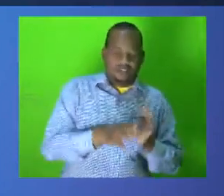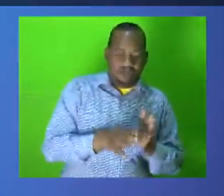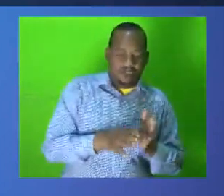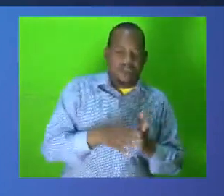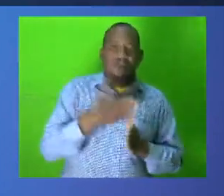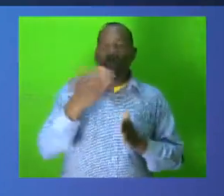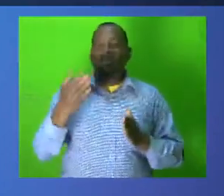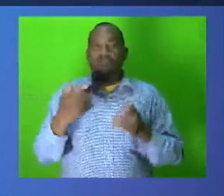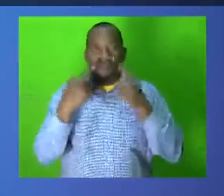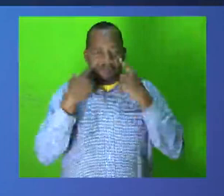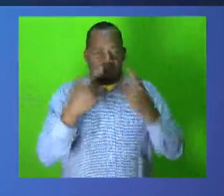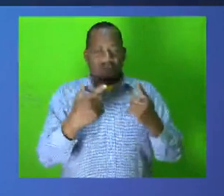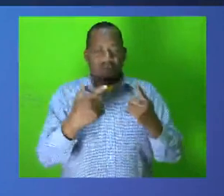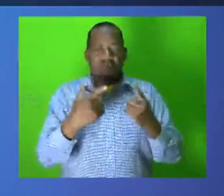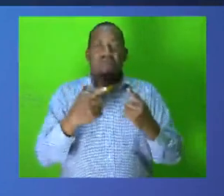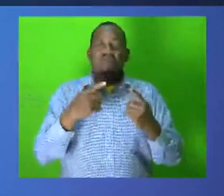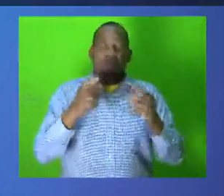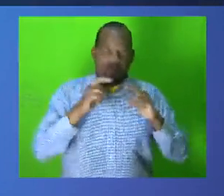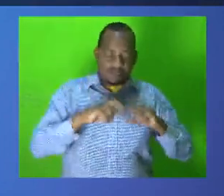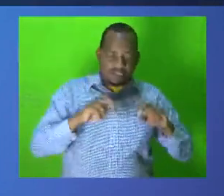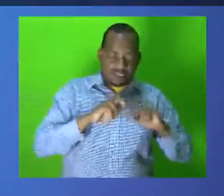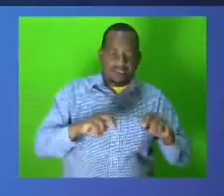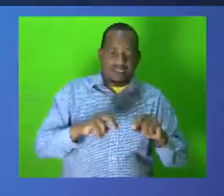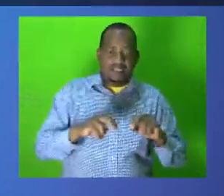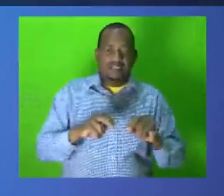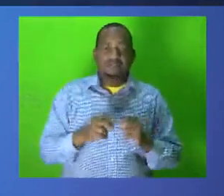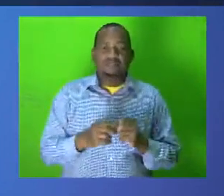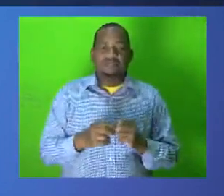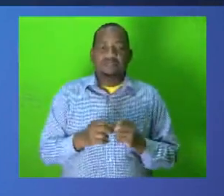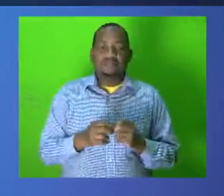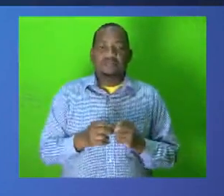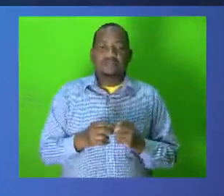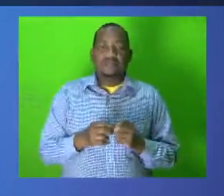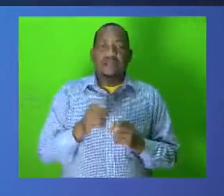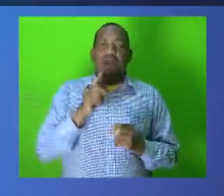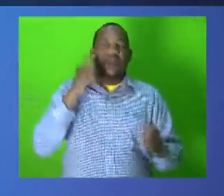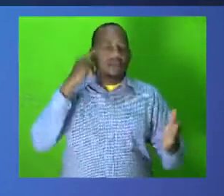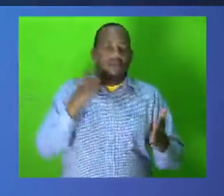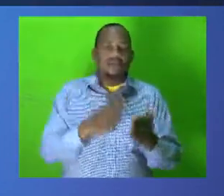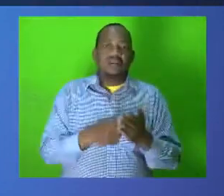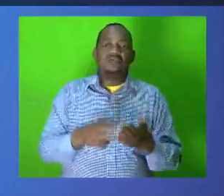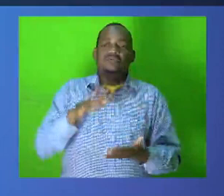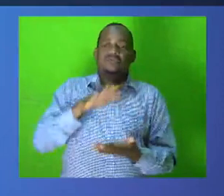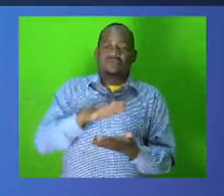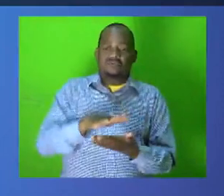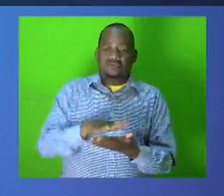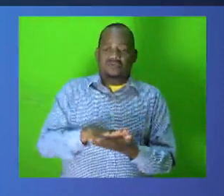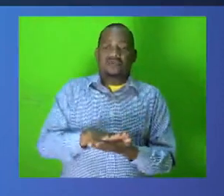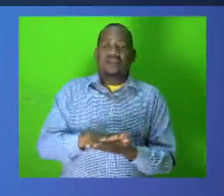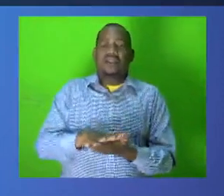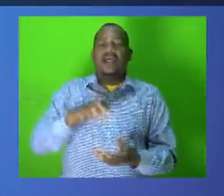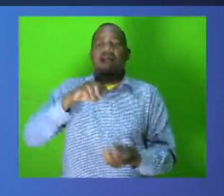develop or raised by others researchers. The work here, the work of